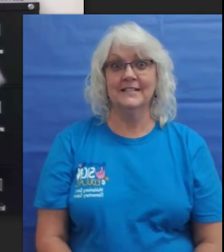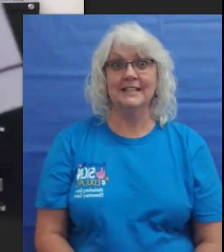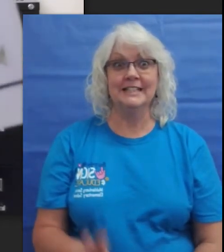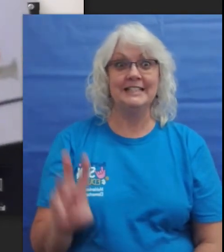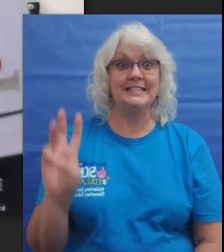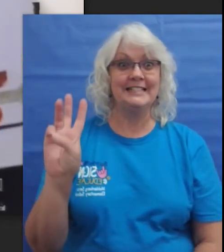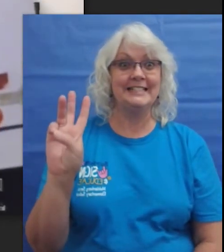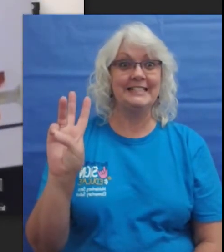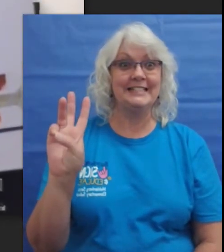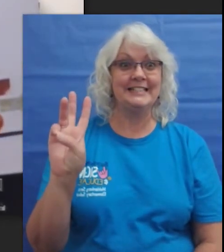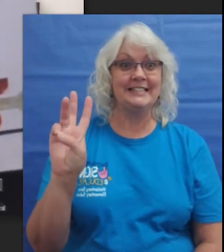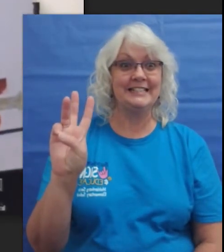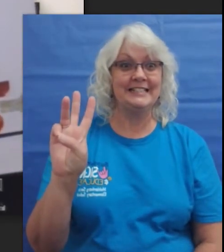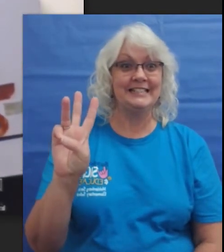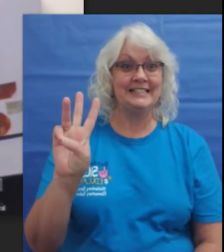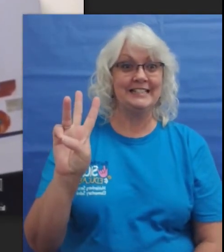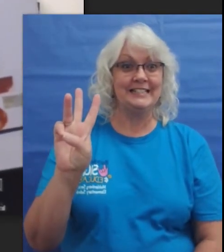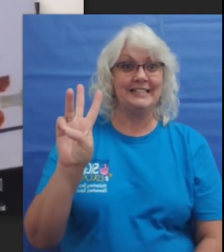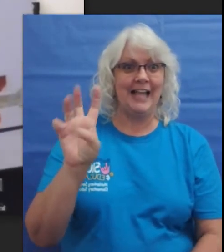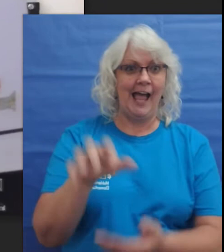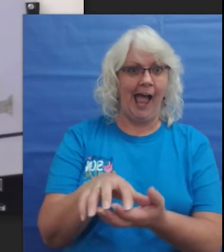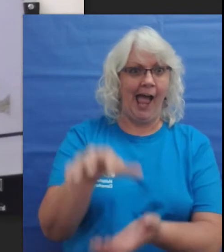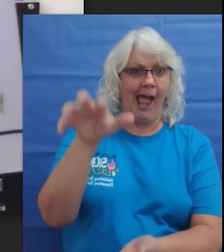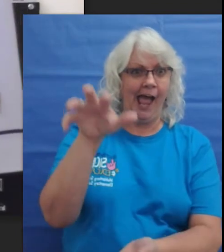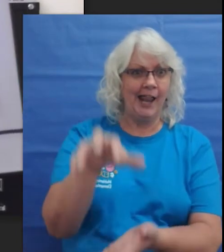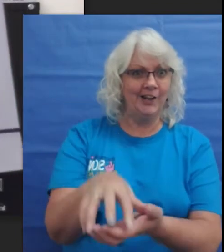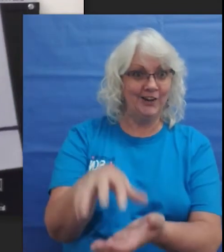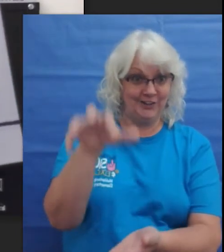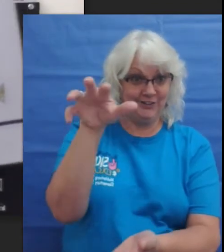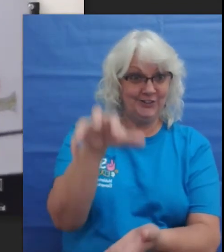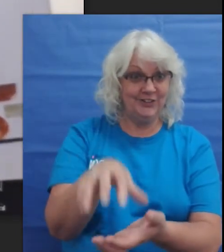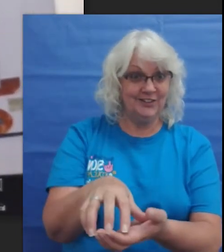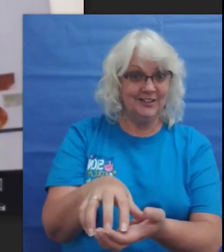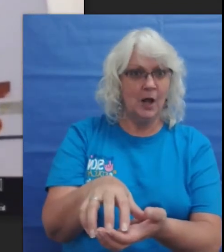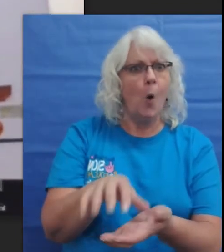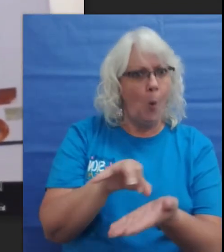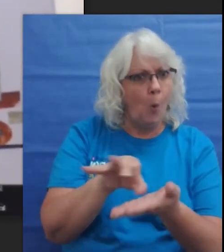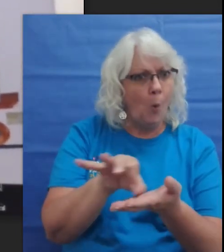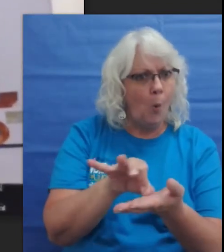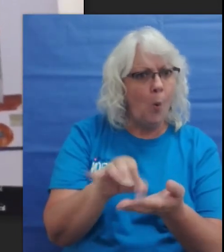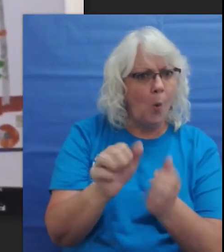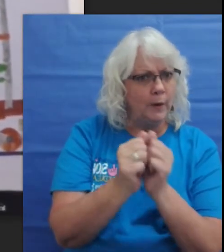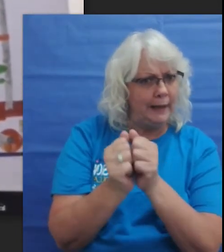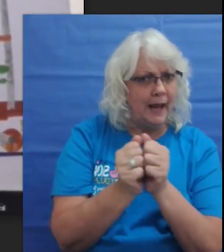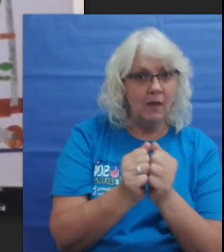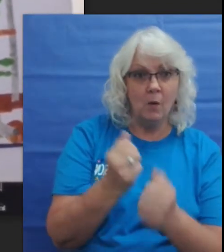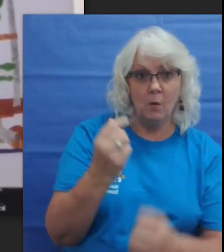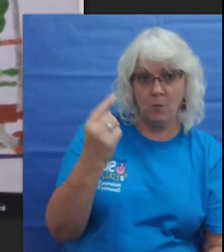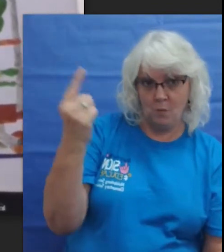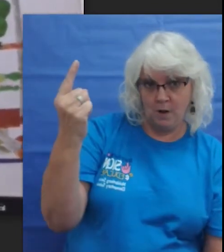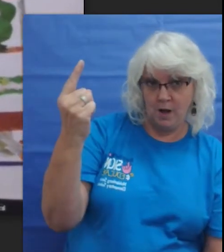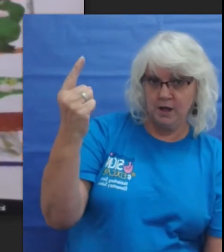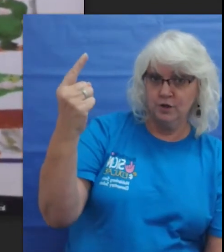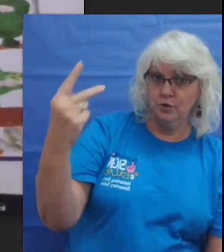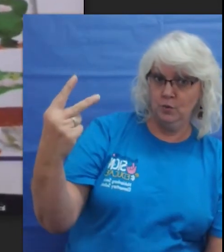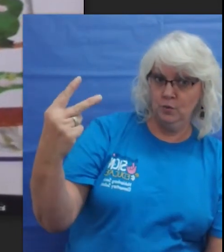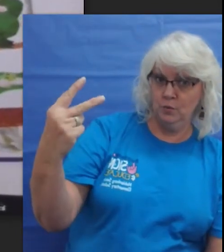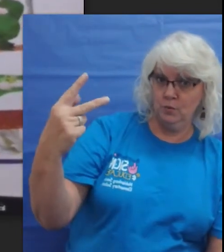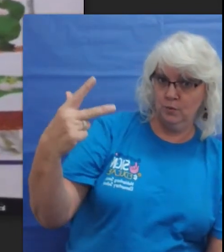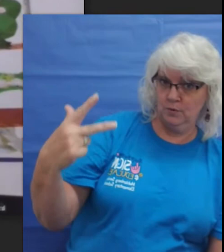Six. Look, six alligators. Let's count them together. One,